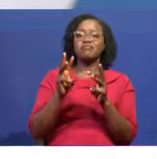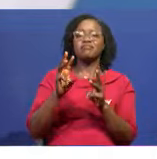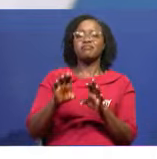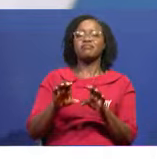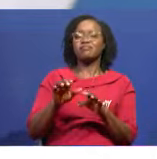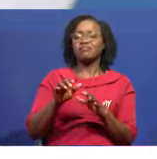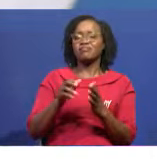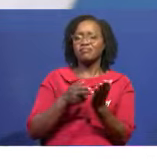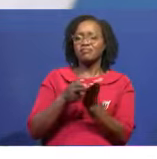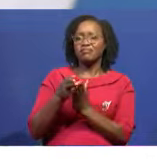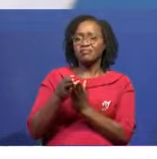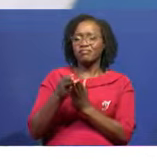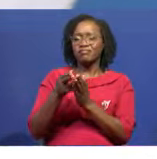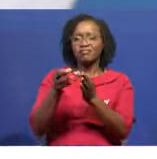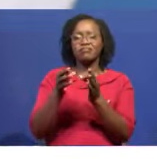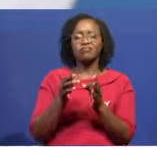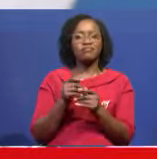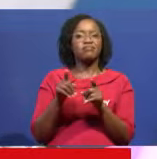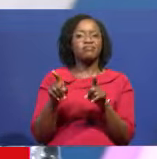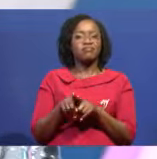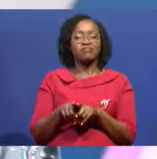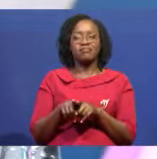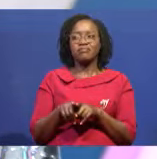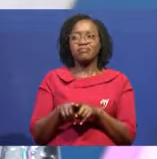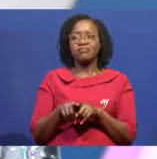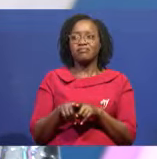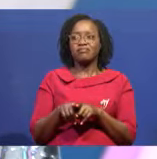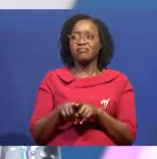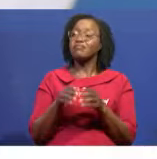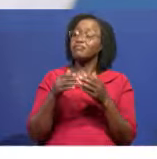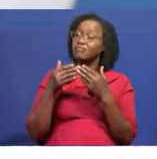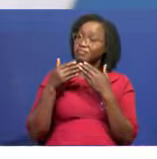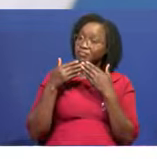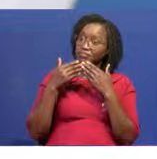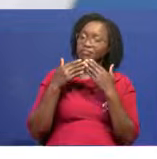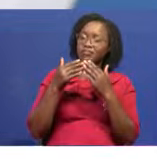considered transparent and accountable. I am grateful to